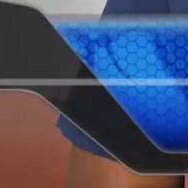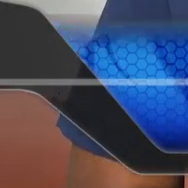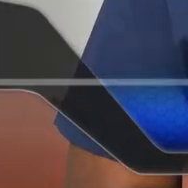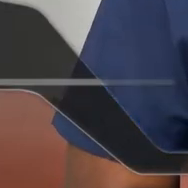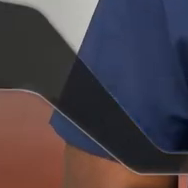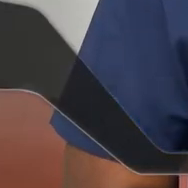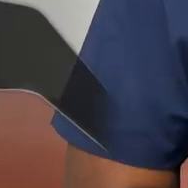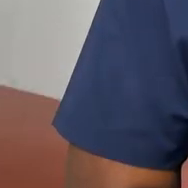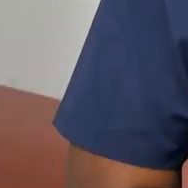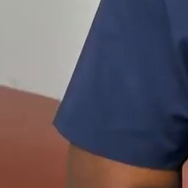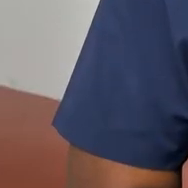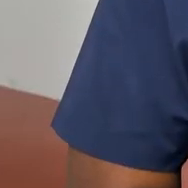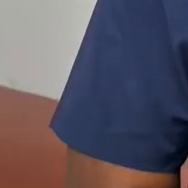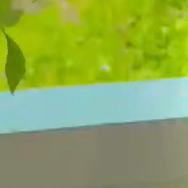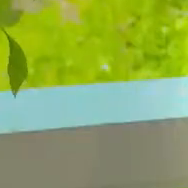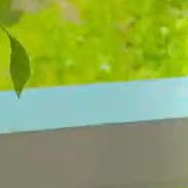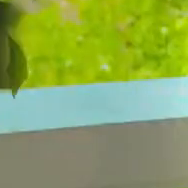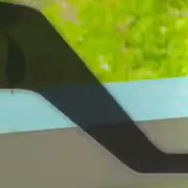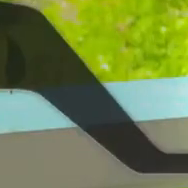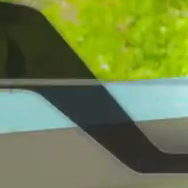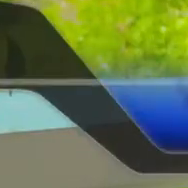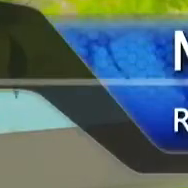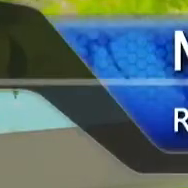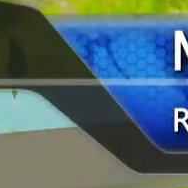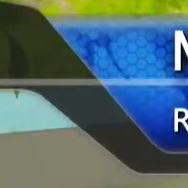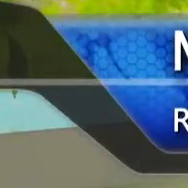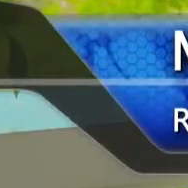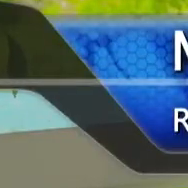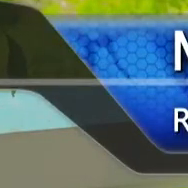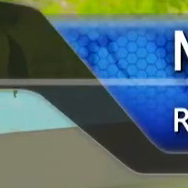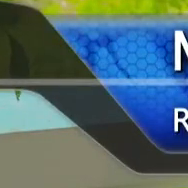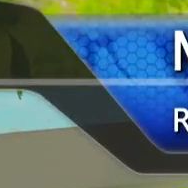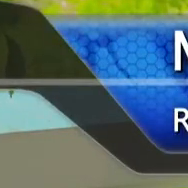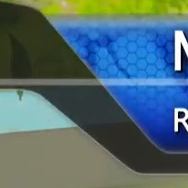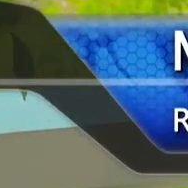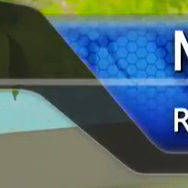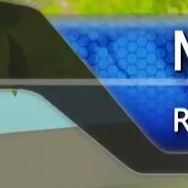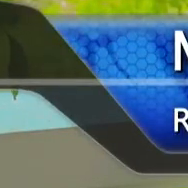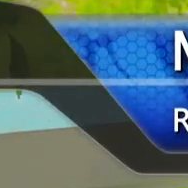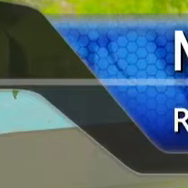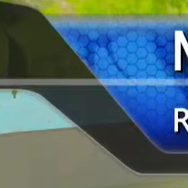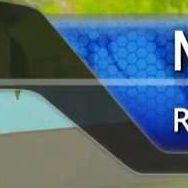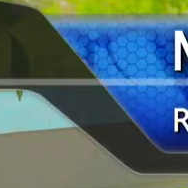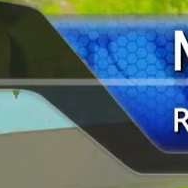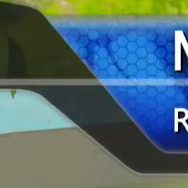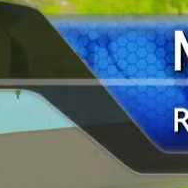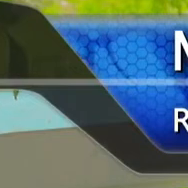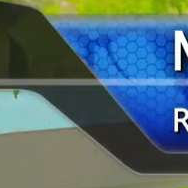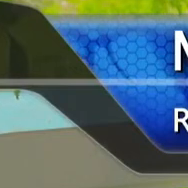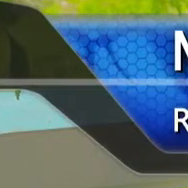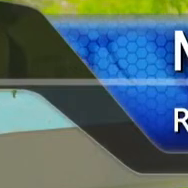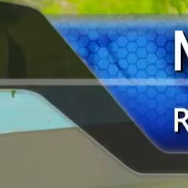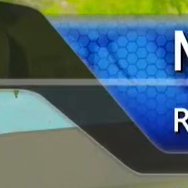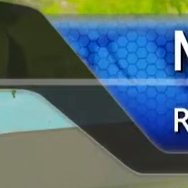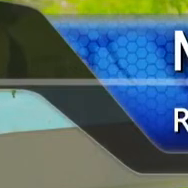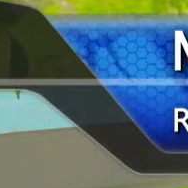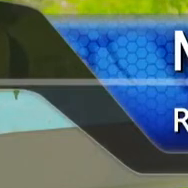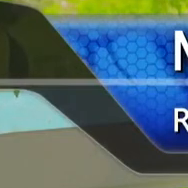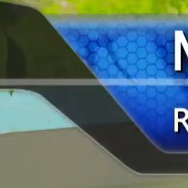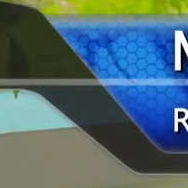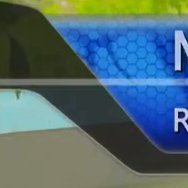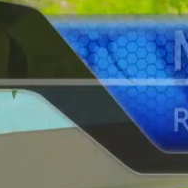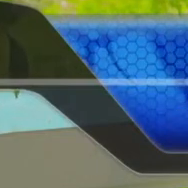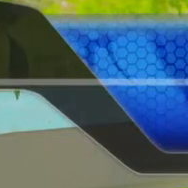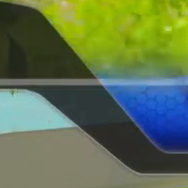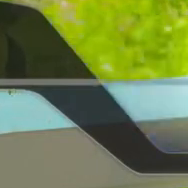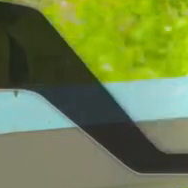affect the end organs. A registered dietitian is also part of the health or clinical team, so we can help you